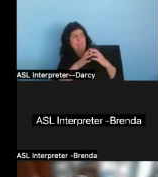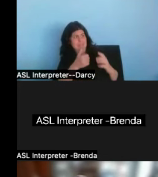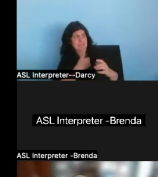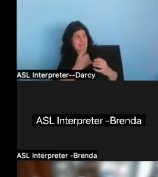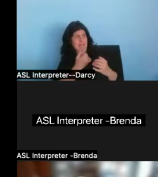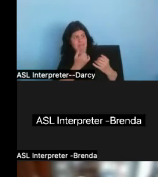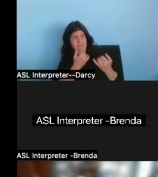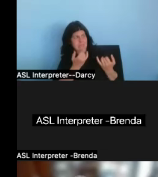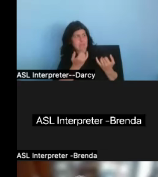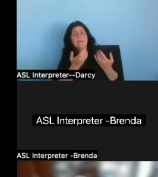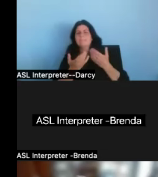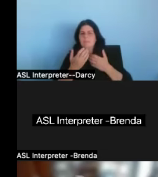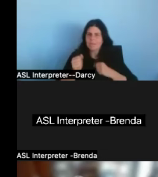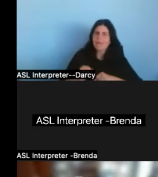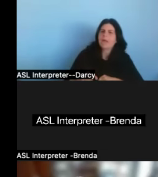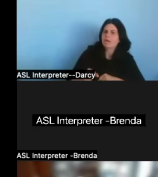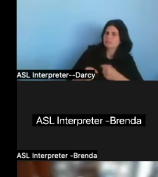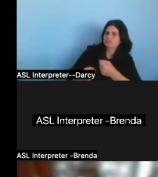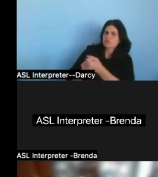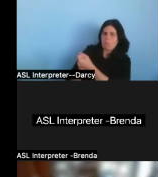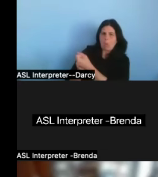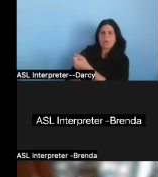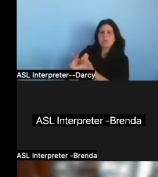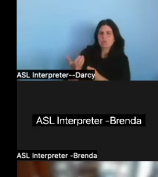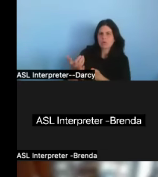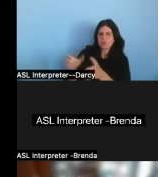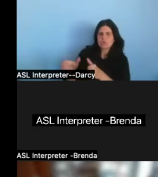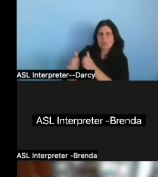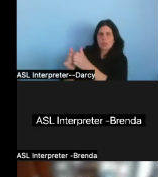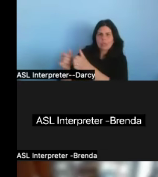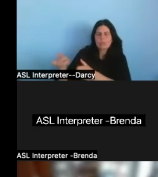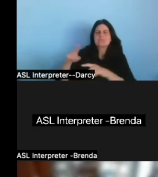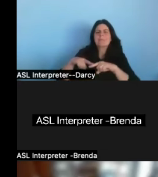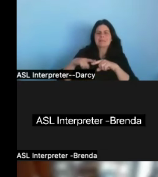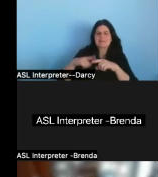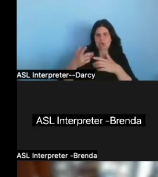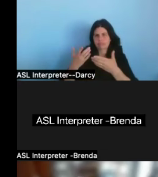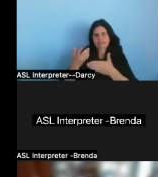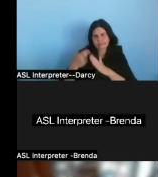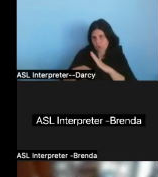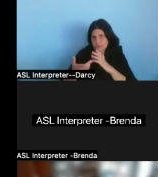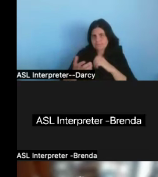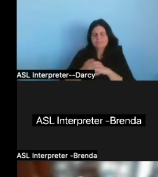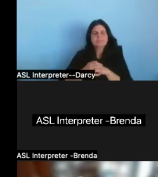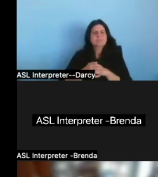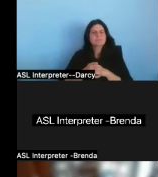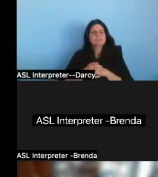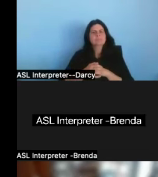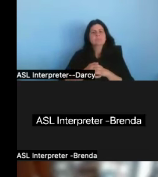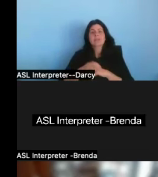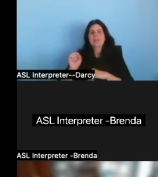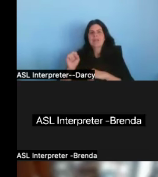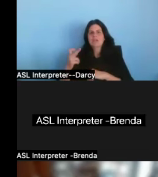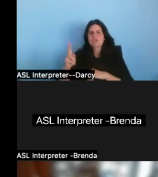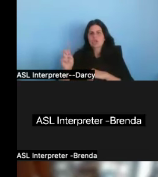you or with you, and that could determine the level of cost. And of course, Shakeout's coming